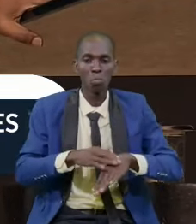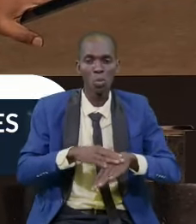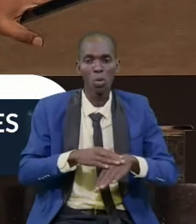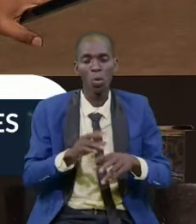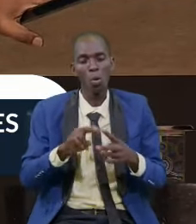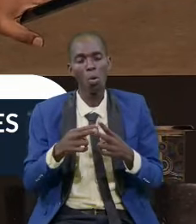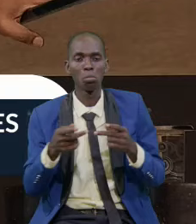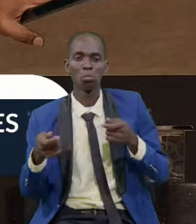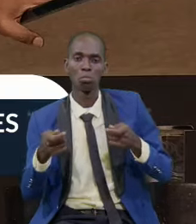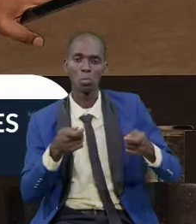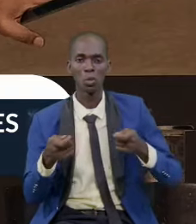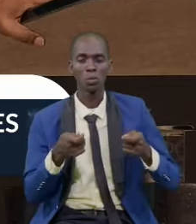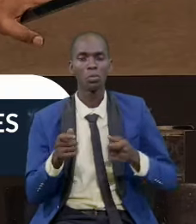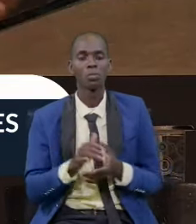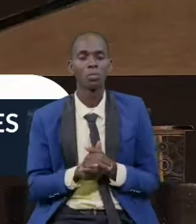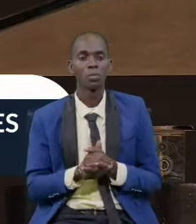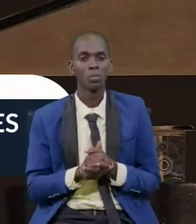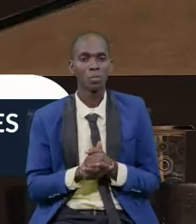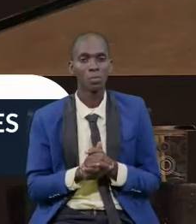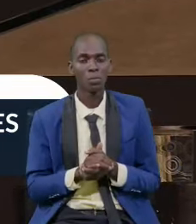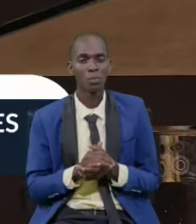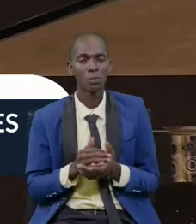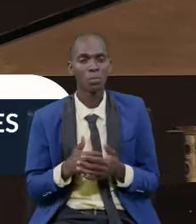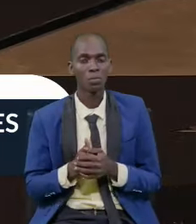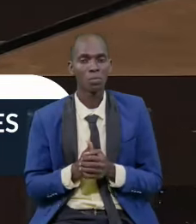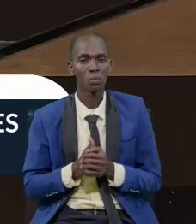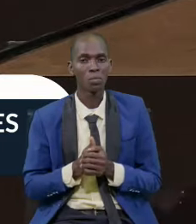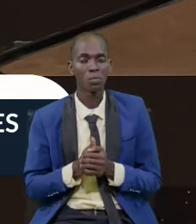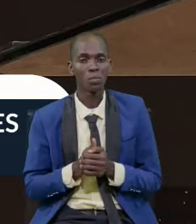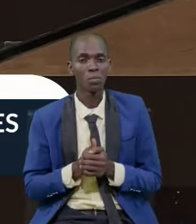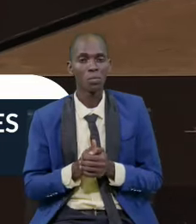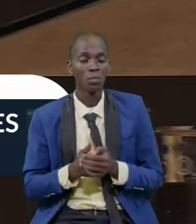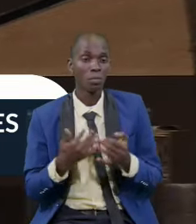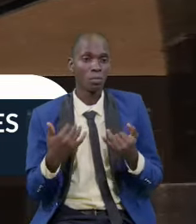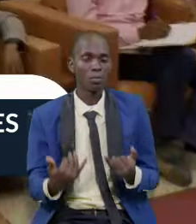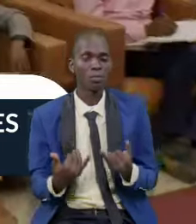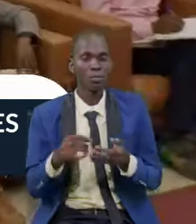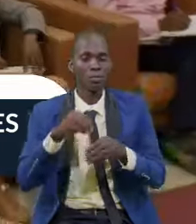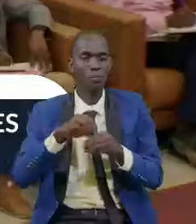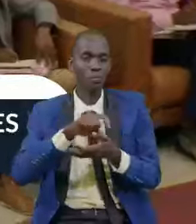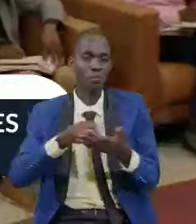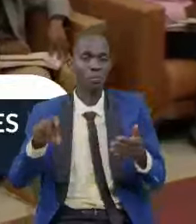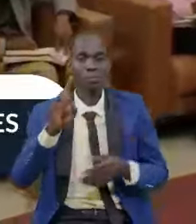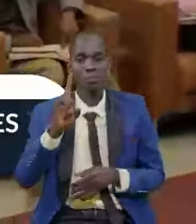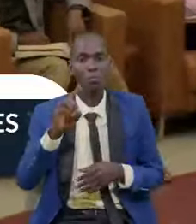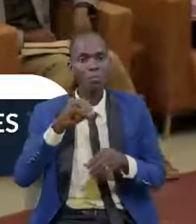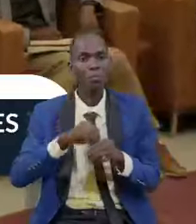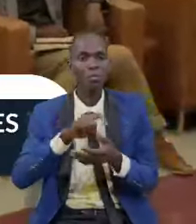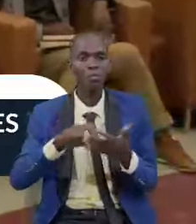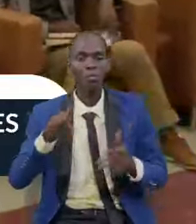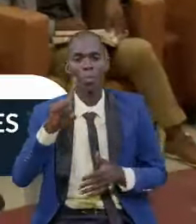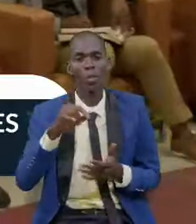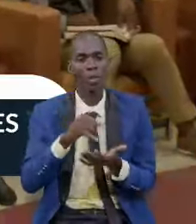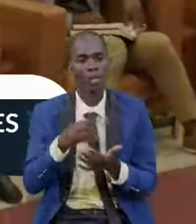control or without caution or control. Let's come back to verse 1. In verse 1, it